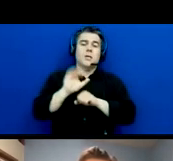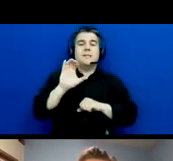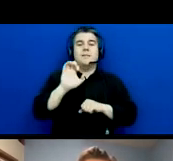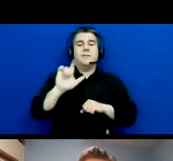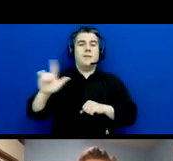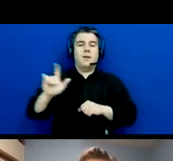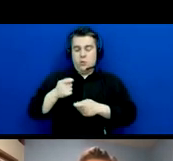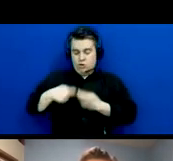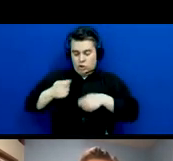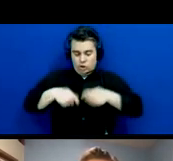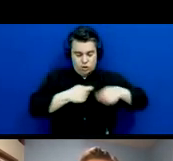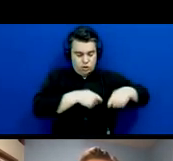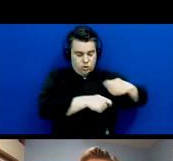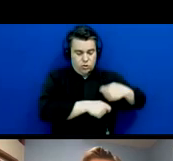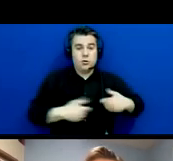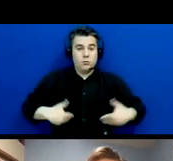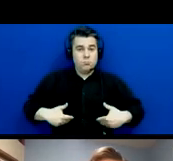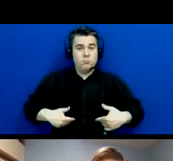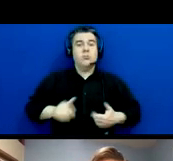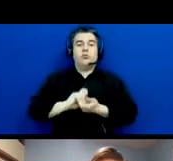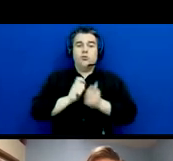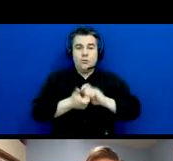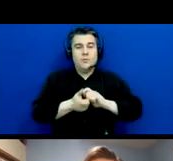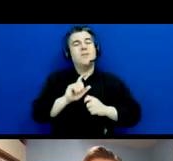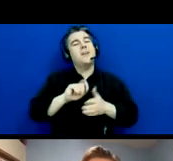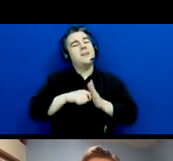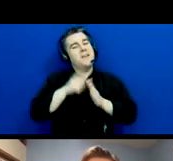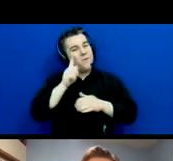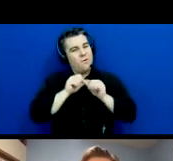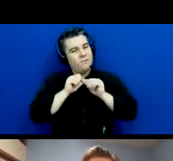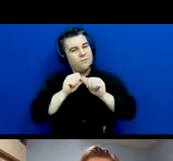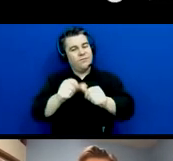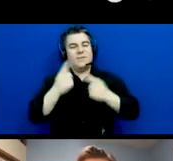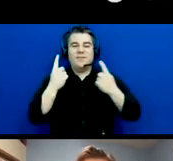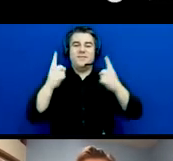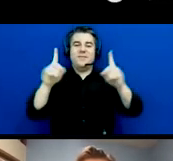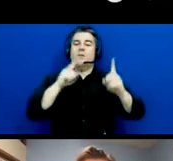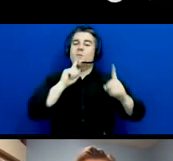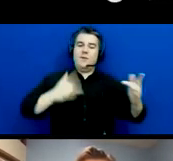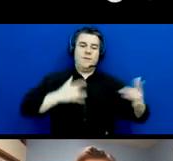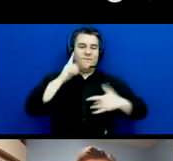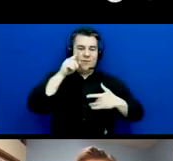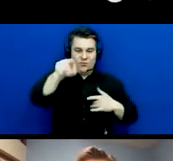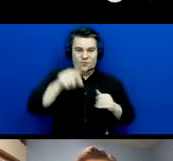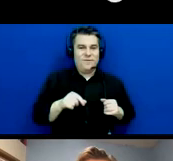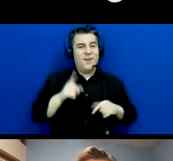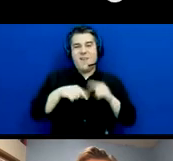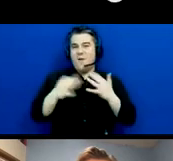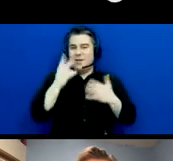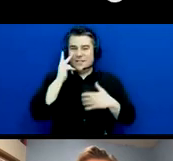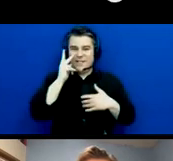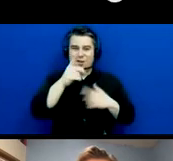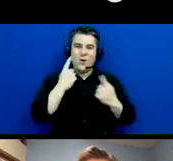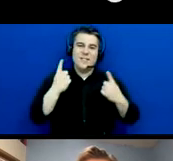your gut microbiome is the key to you finding lasting success. I'm so excited for you. I can't wait to see your